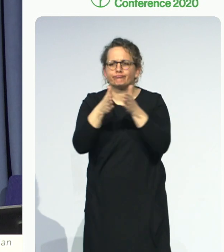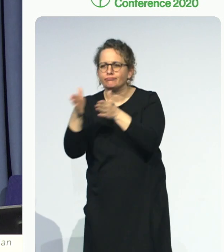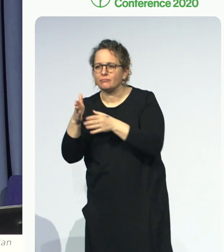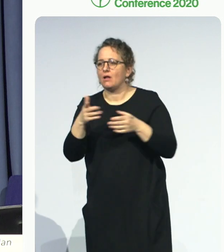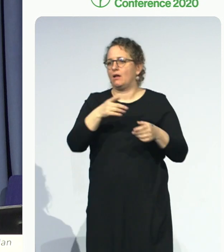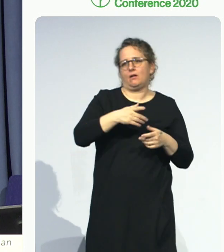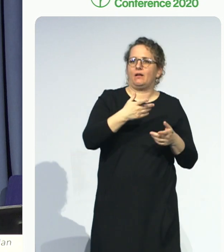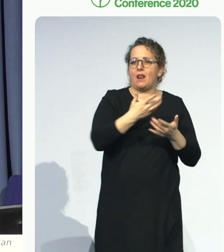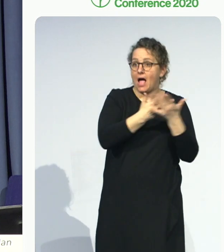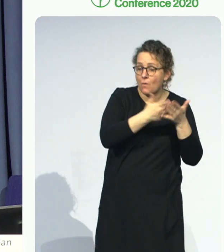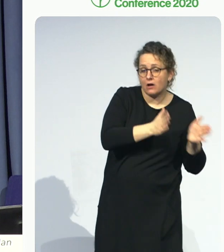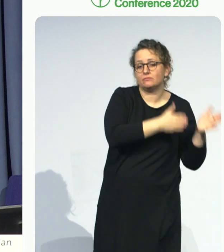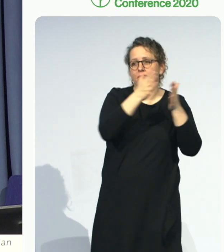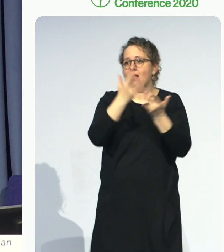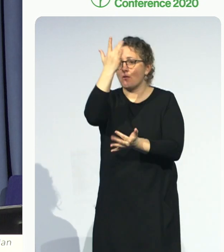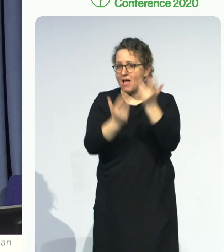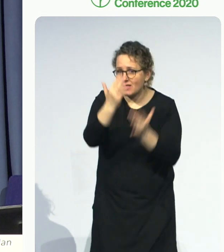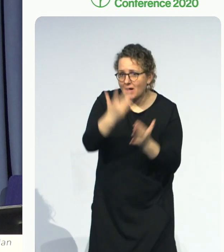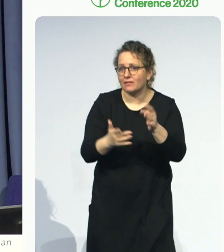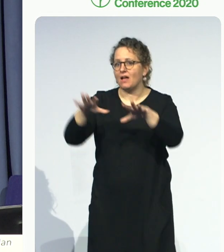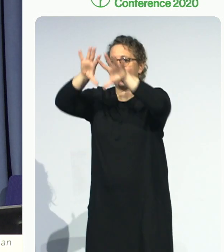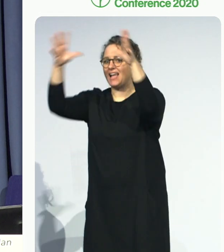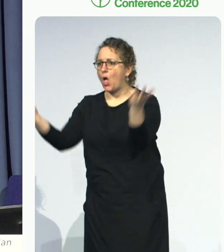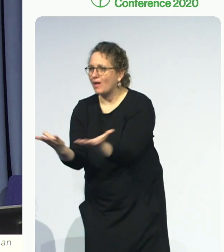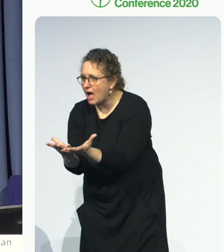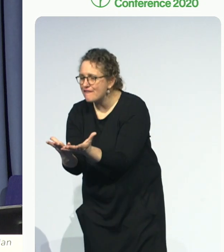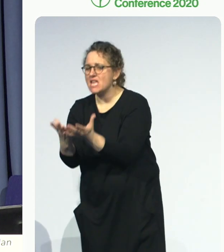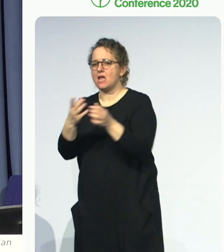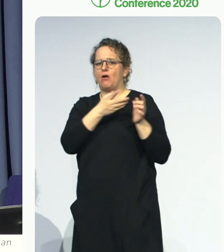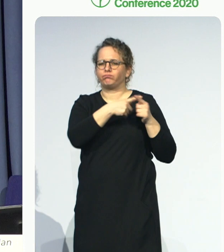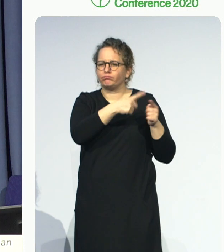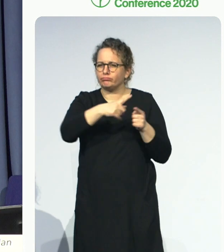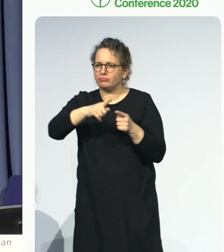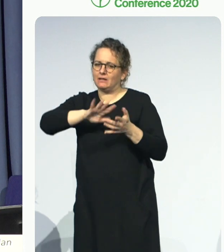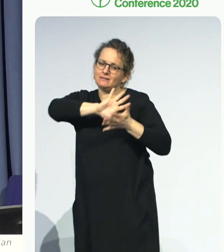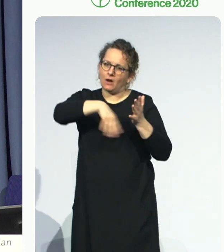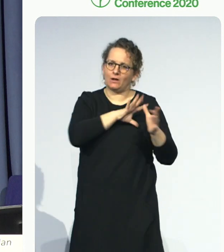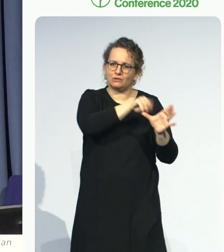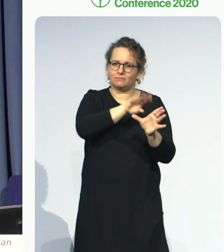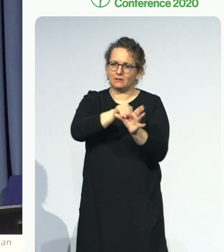Yet the challenge we are facing in the country or in Ethiopia is to get